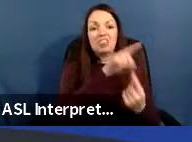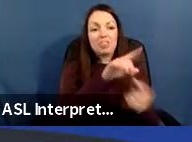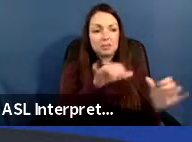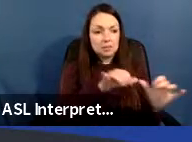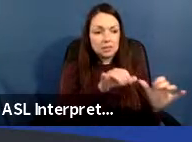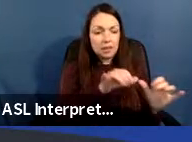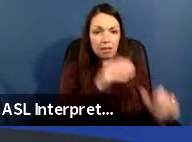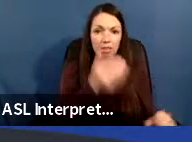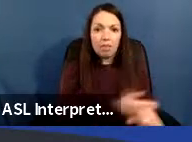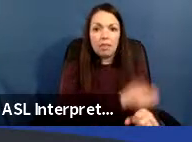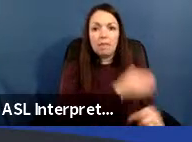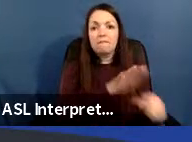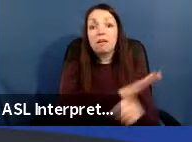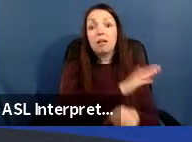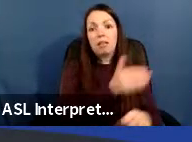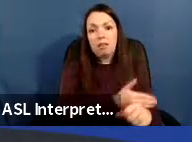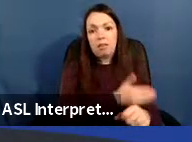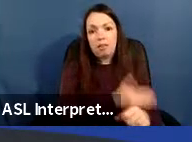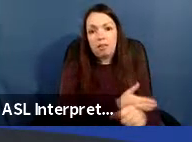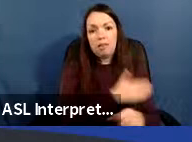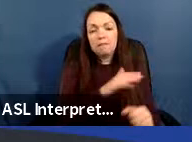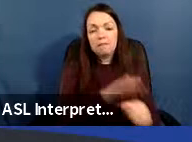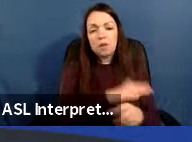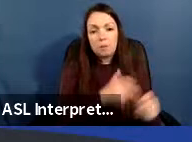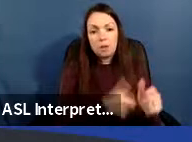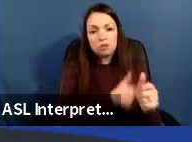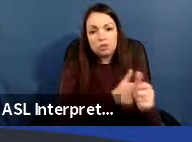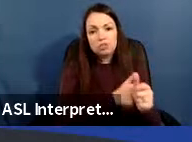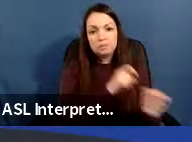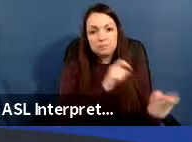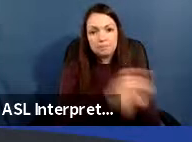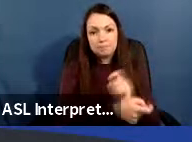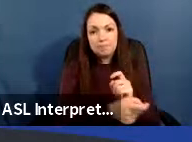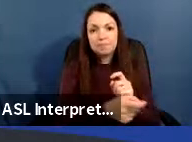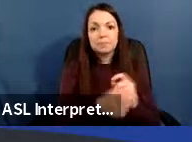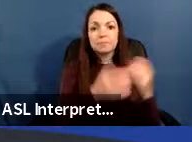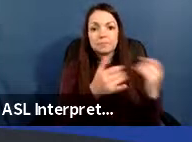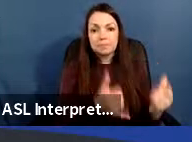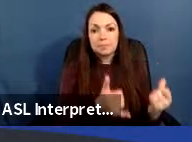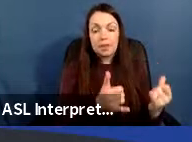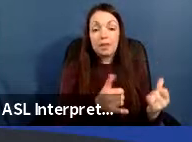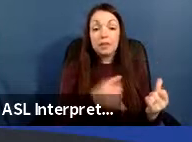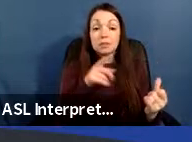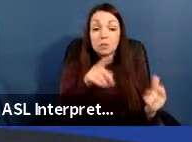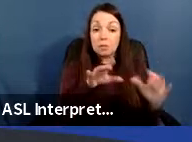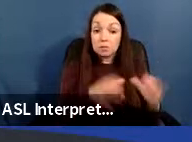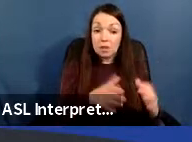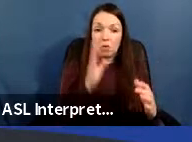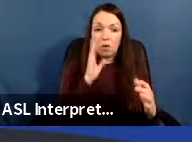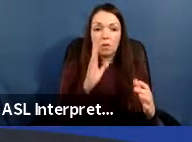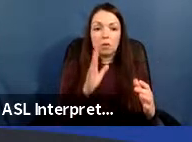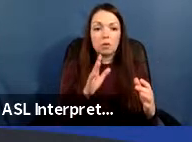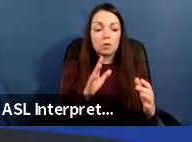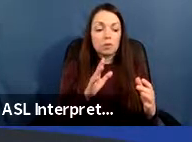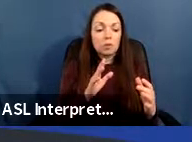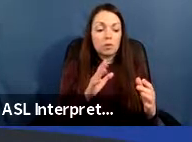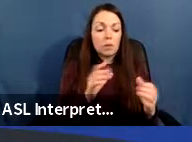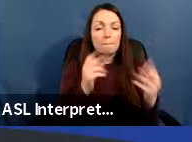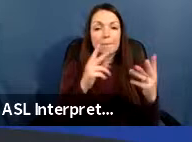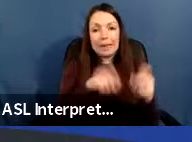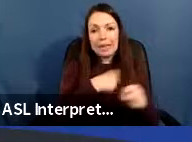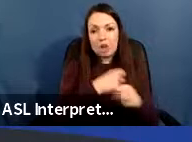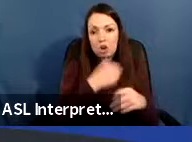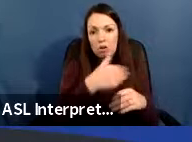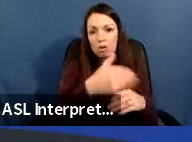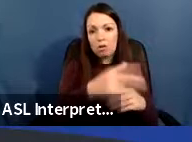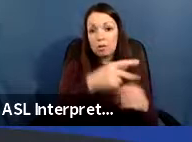rehab or full modernization. And so this category was a multi-year program